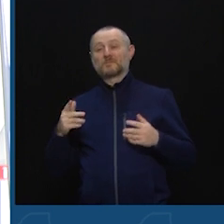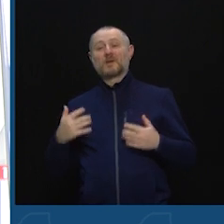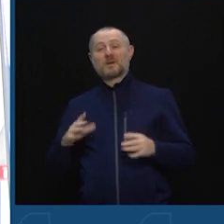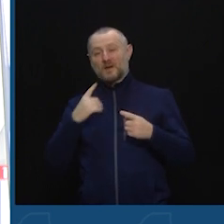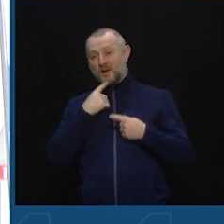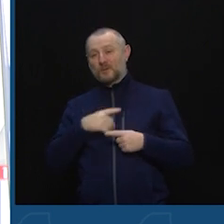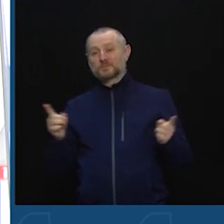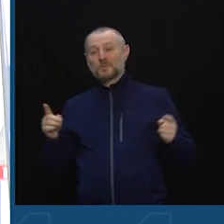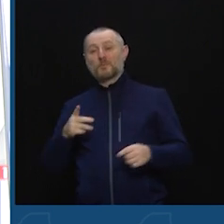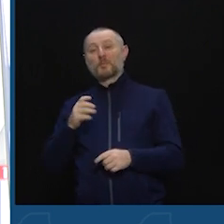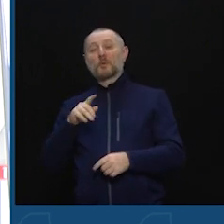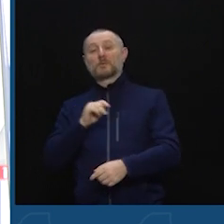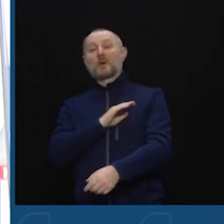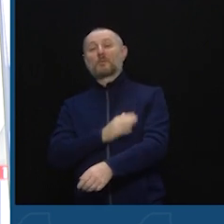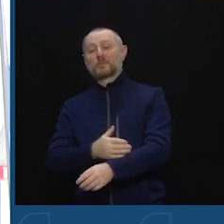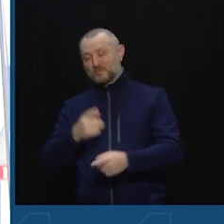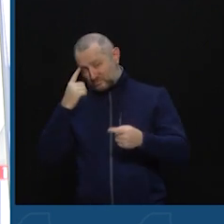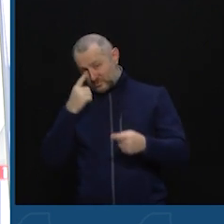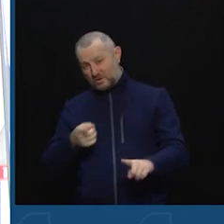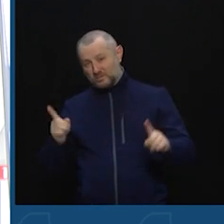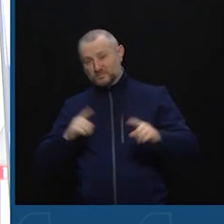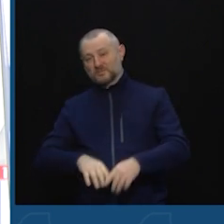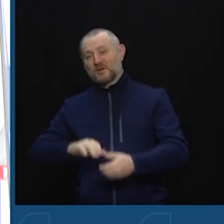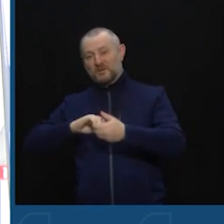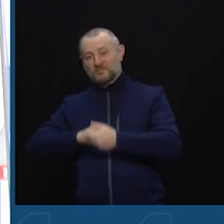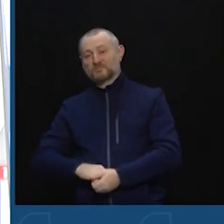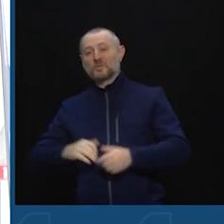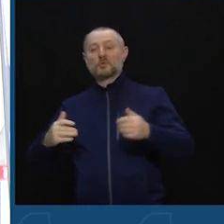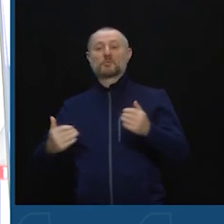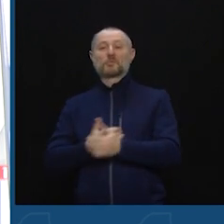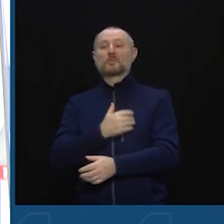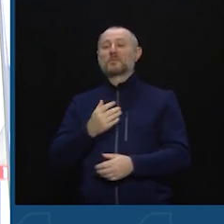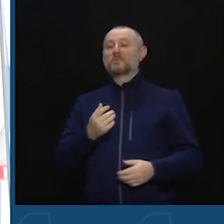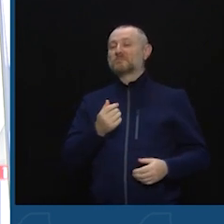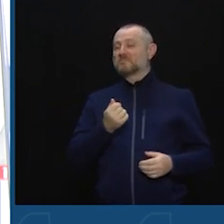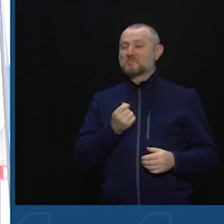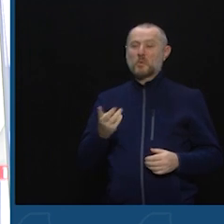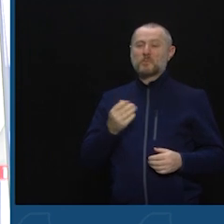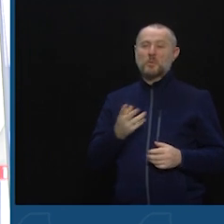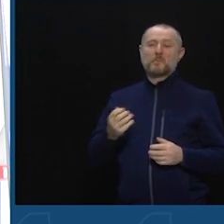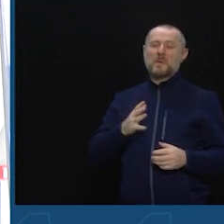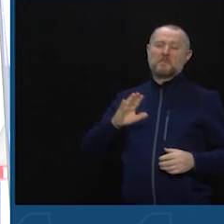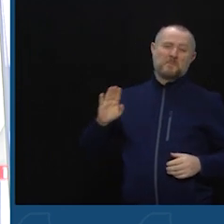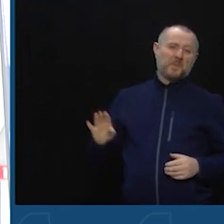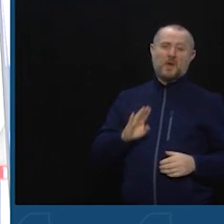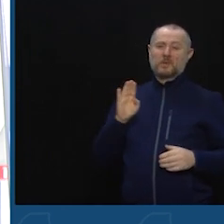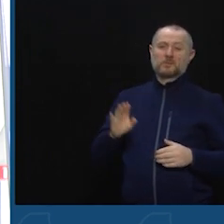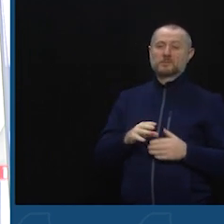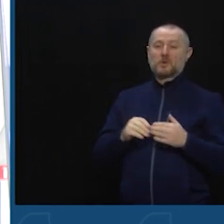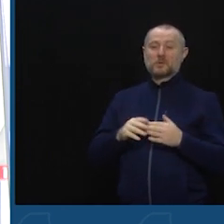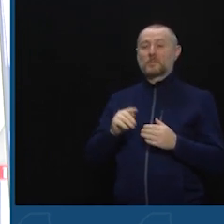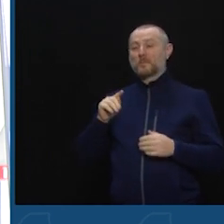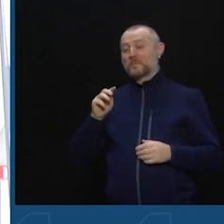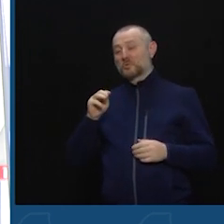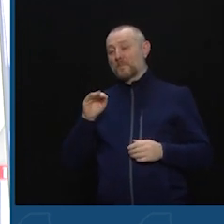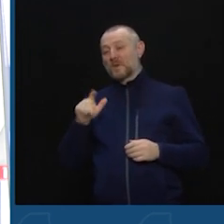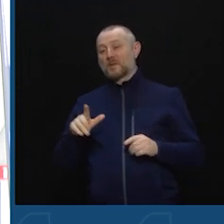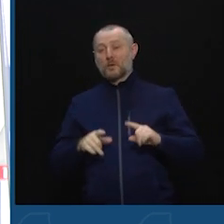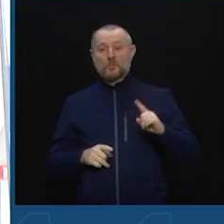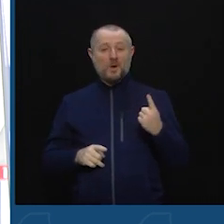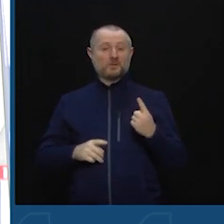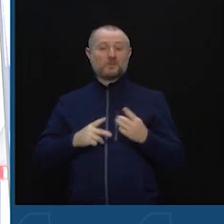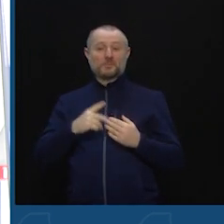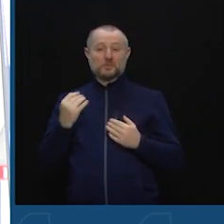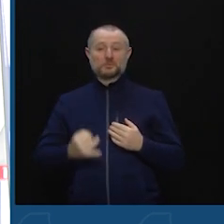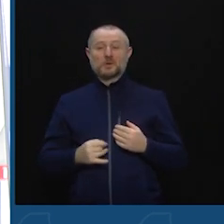new agreement with respect to a new multi-billion-dollar Terminal 1 project, and she led the groundbreaking, shovels in the